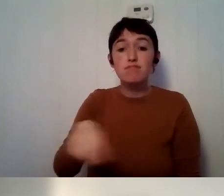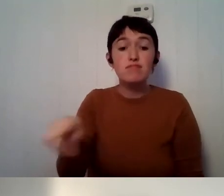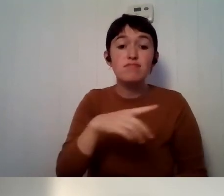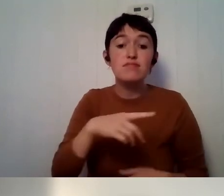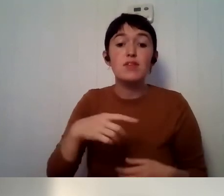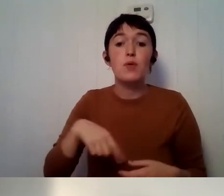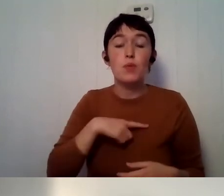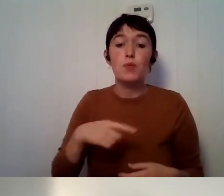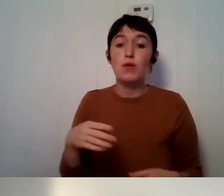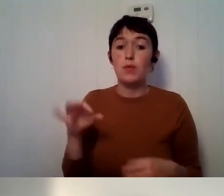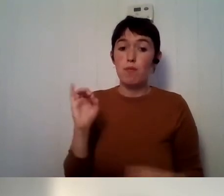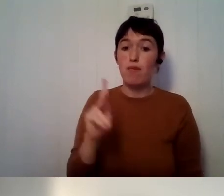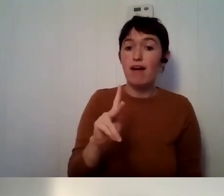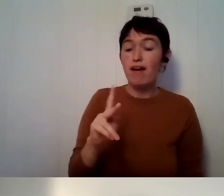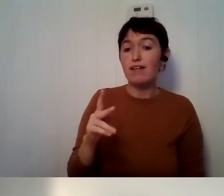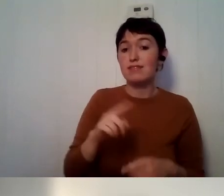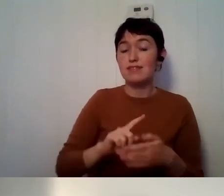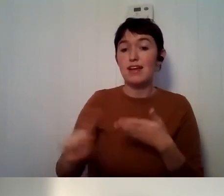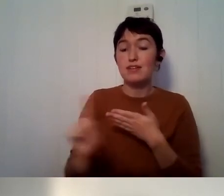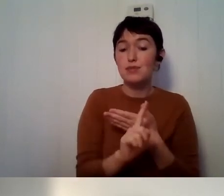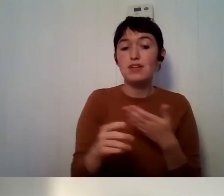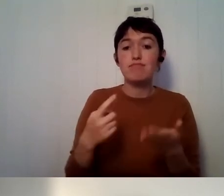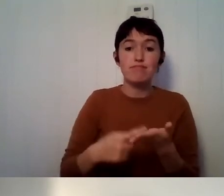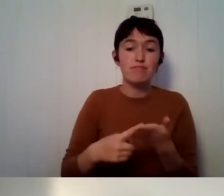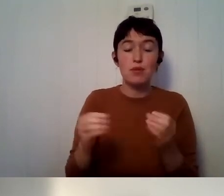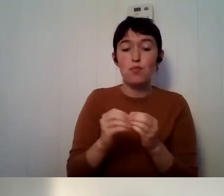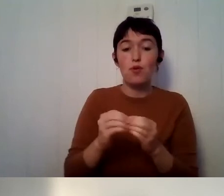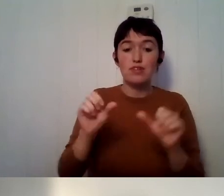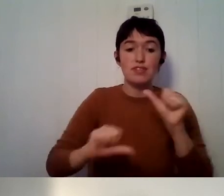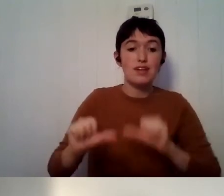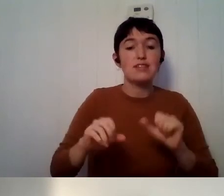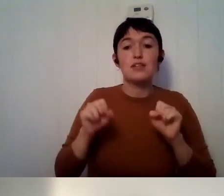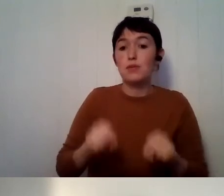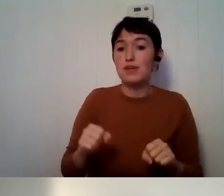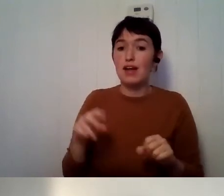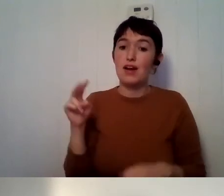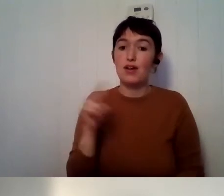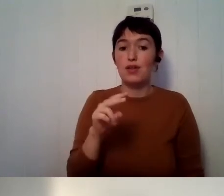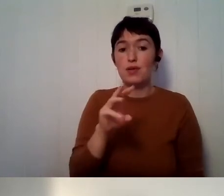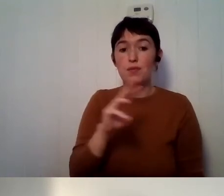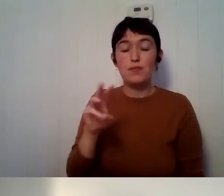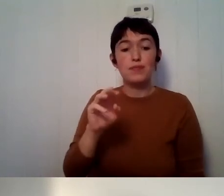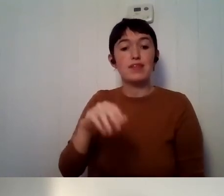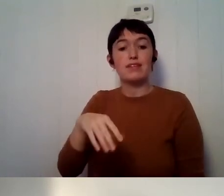next week talking about more science. You can always check out what we're doing at skypeascientist.com. Kay, thank you for